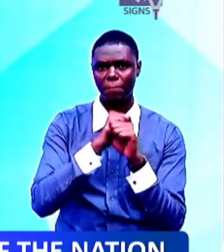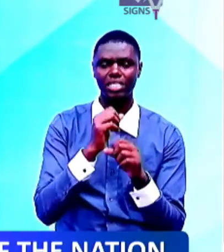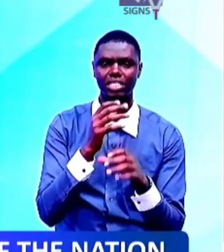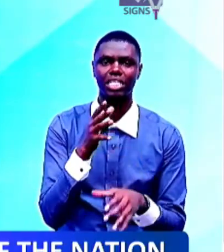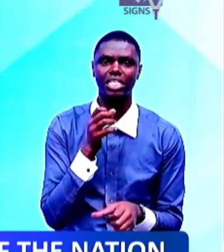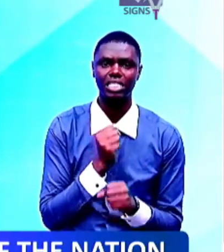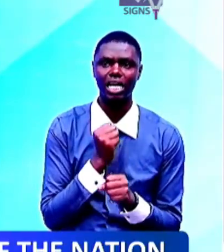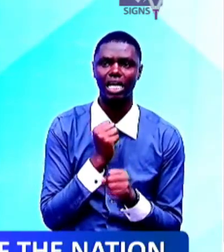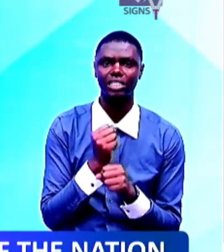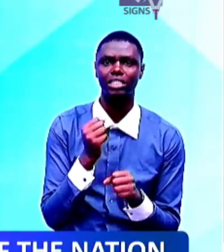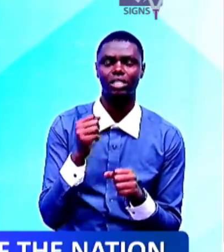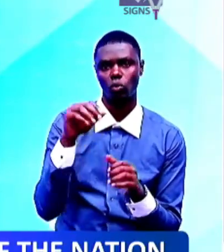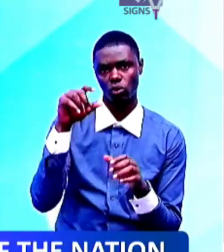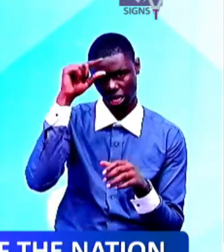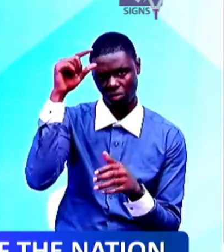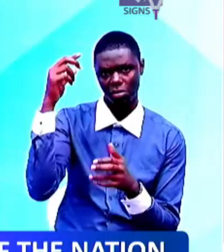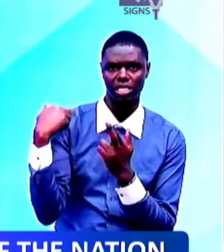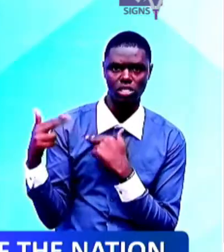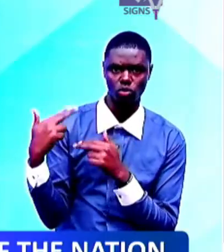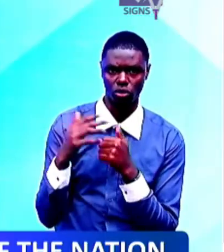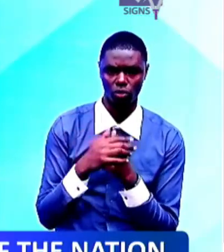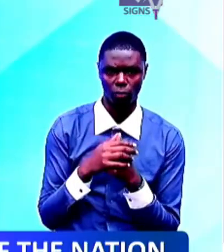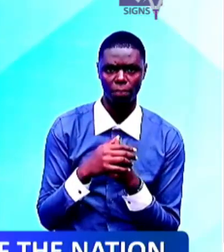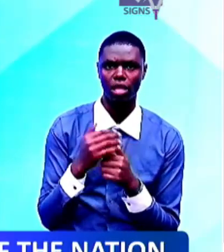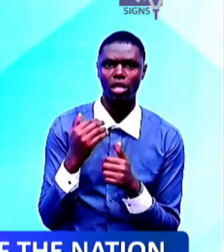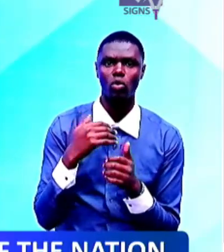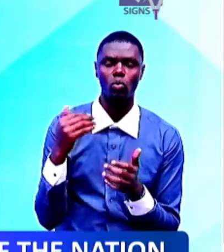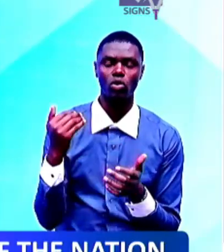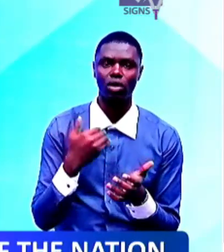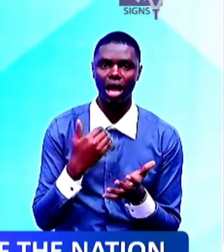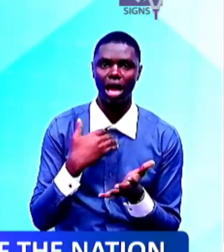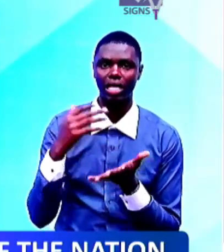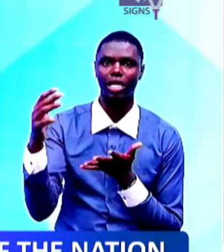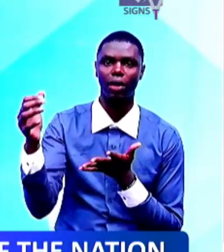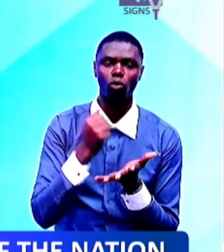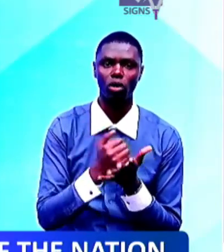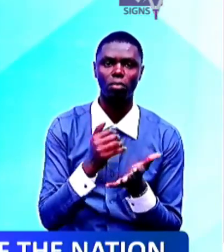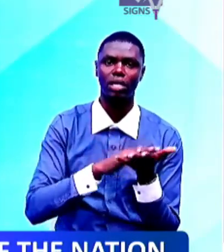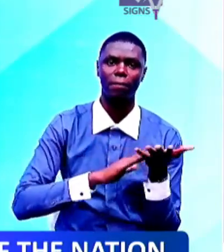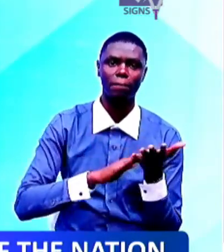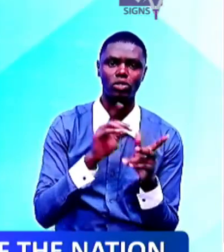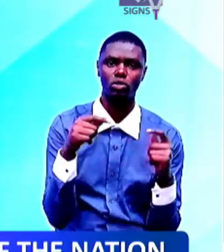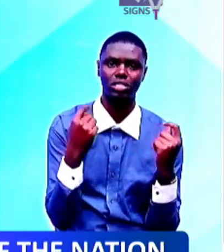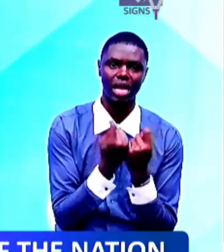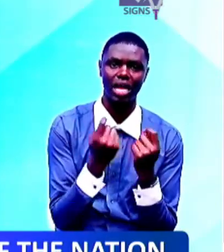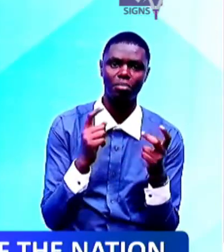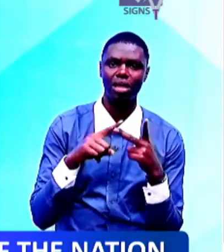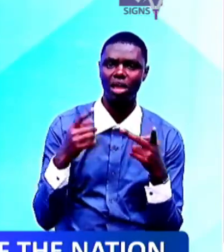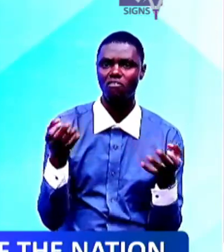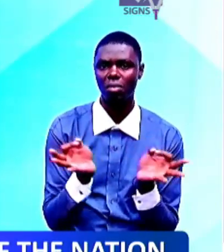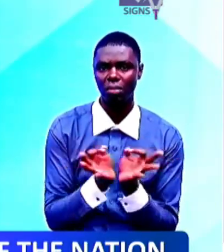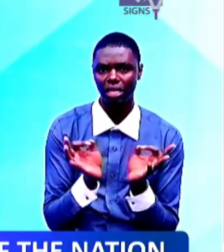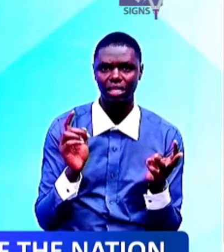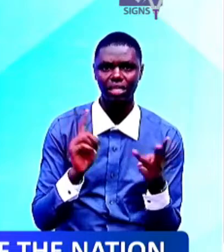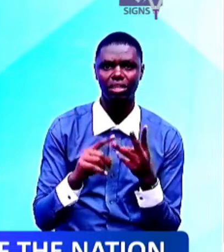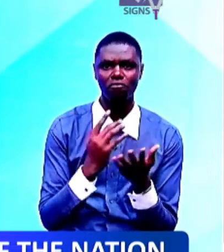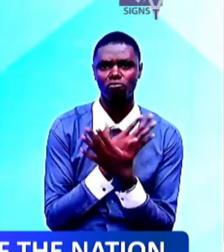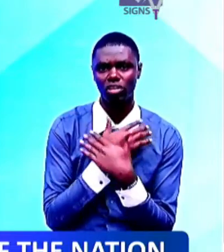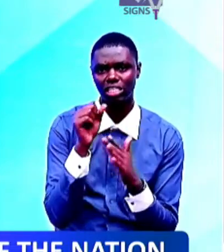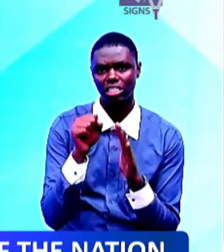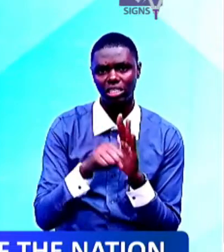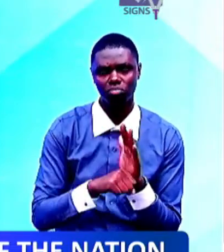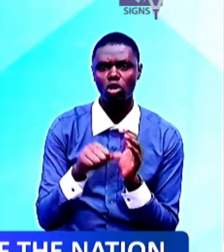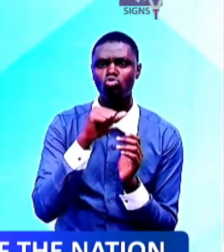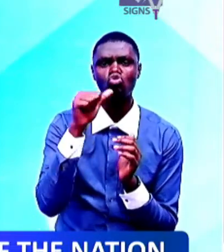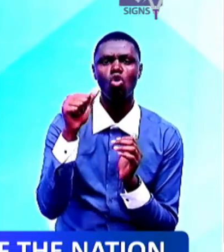is historical because we have had employment based on ethnicity, based on family, based on friendship,